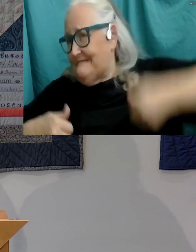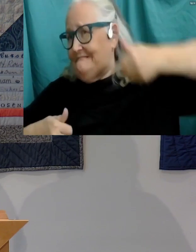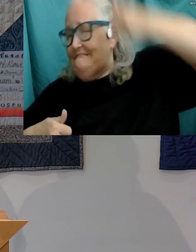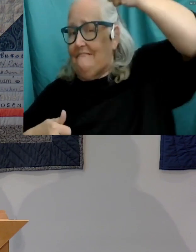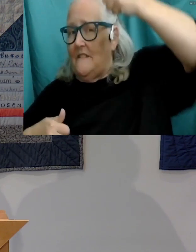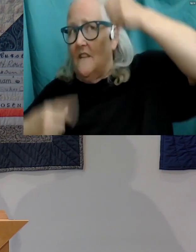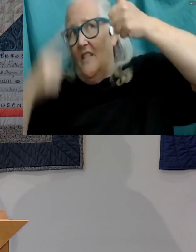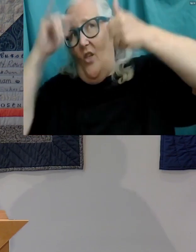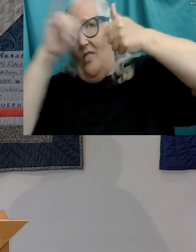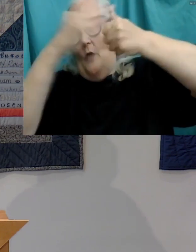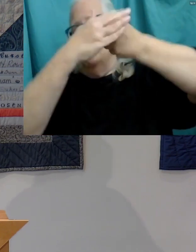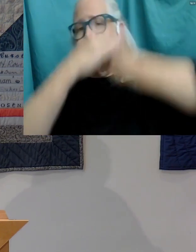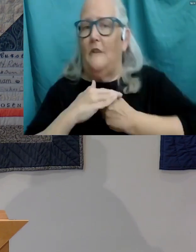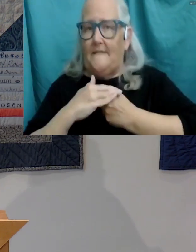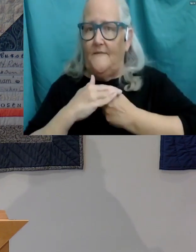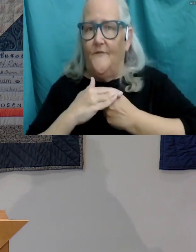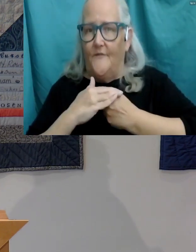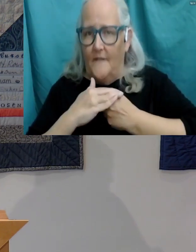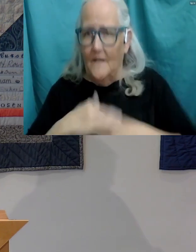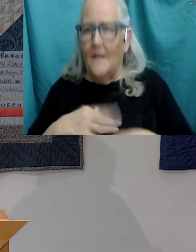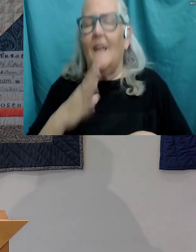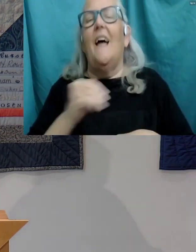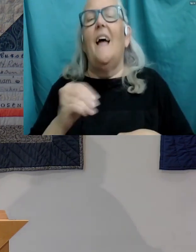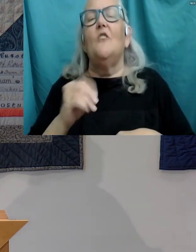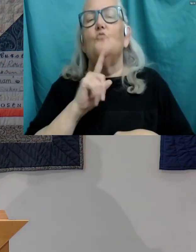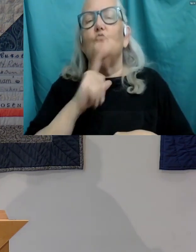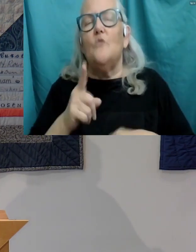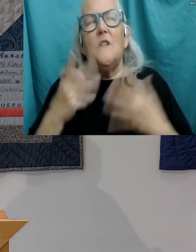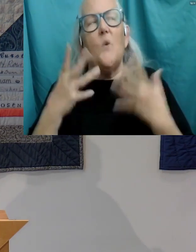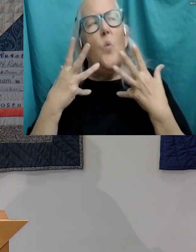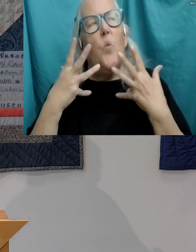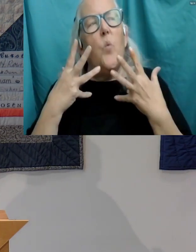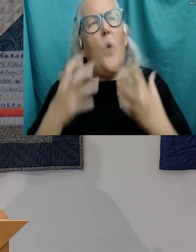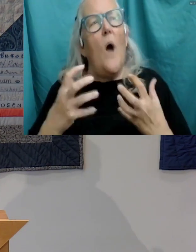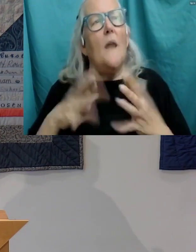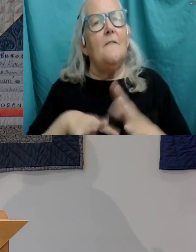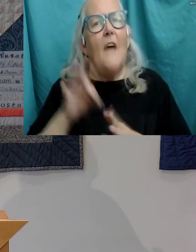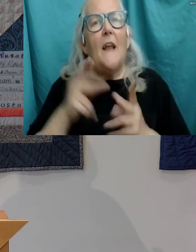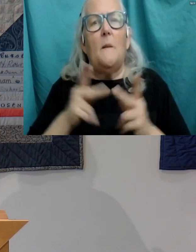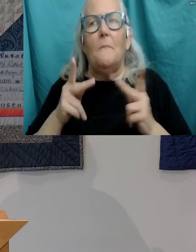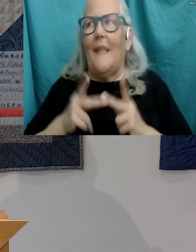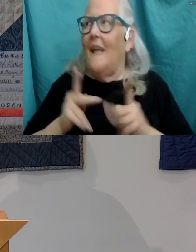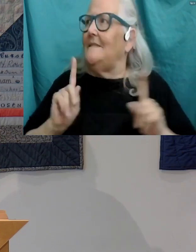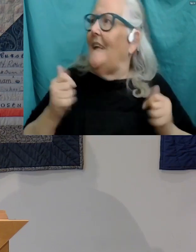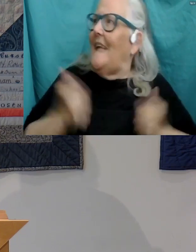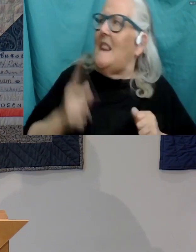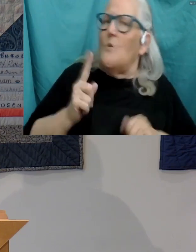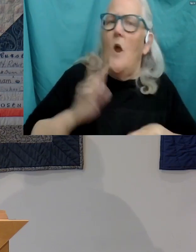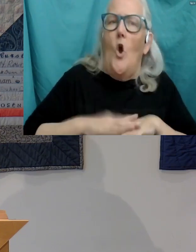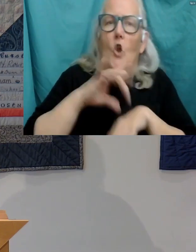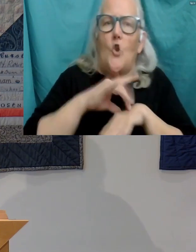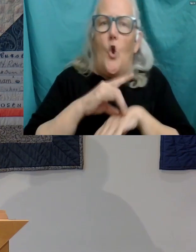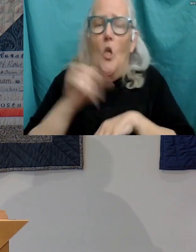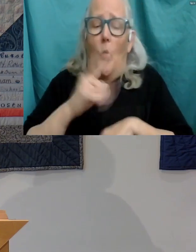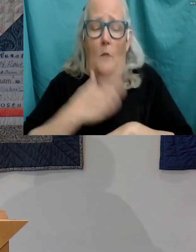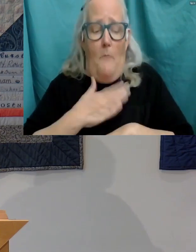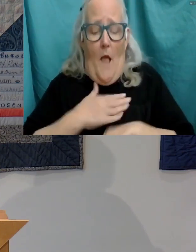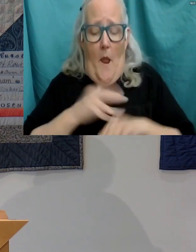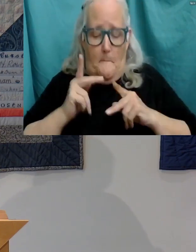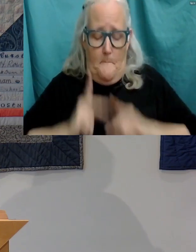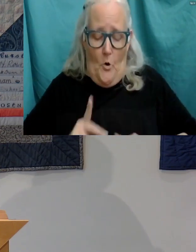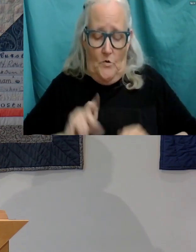longed to find some kind of space on the earth where their personal practice wasn't dictated by the